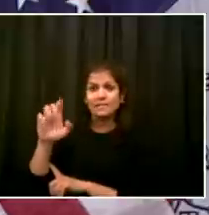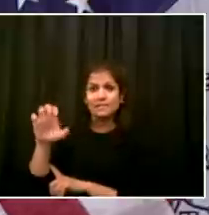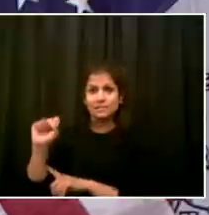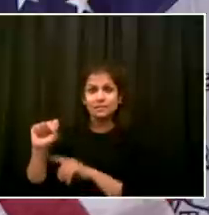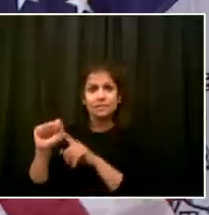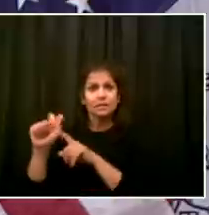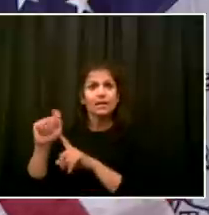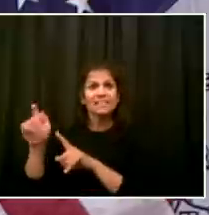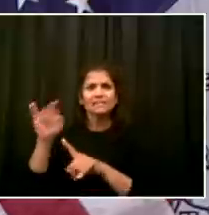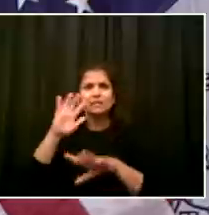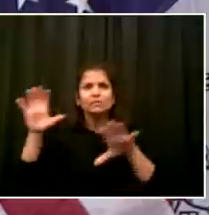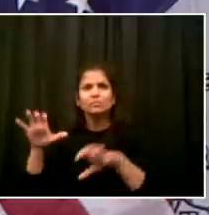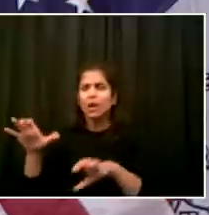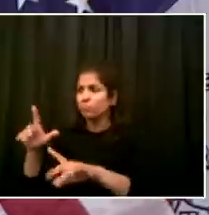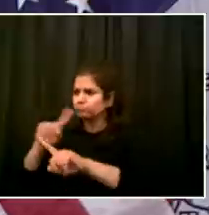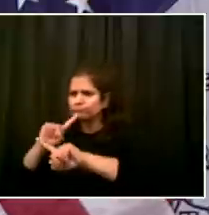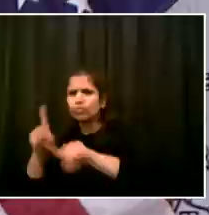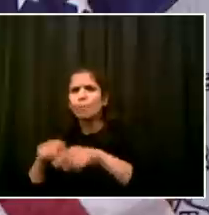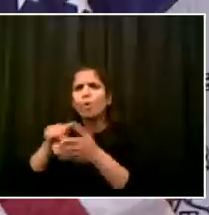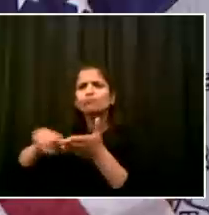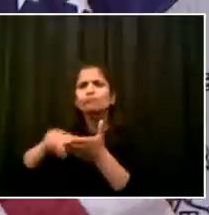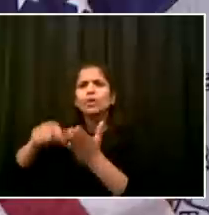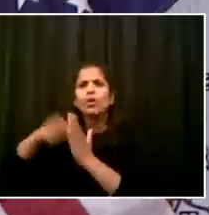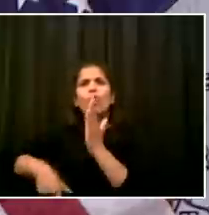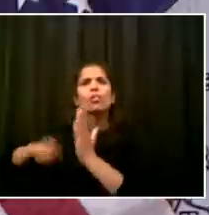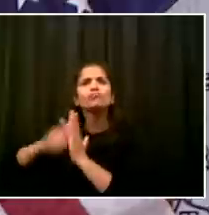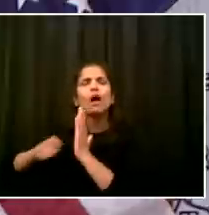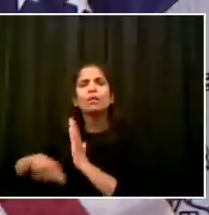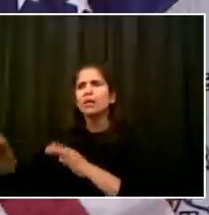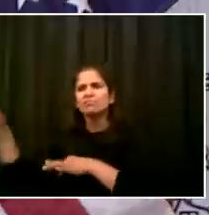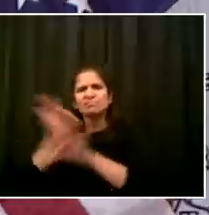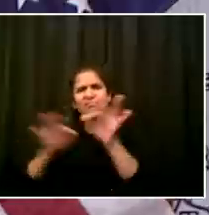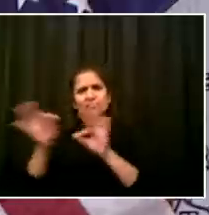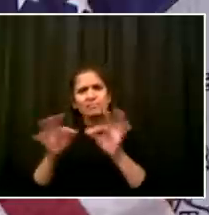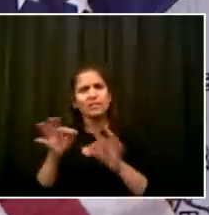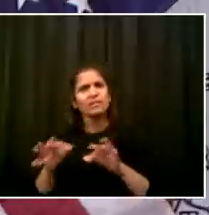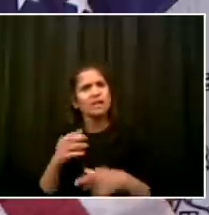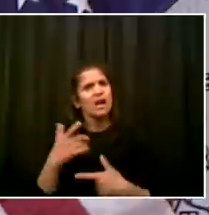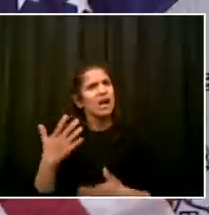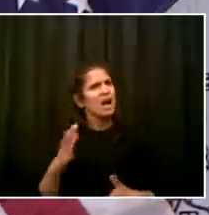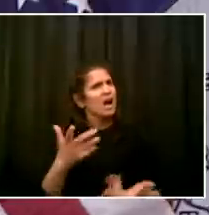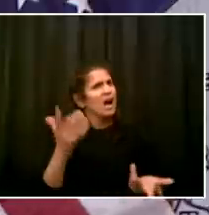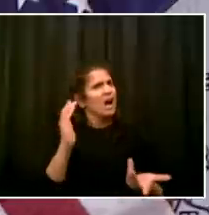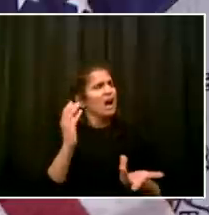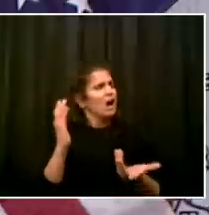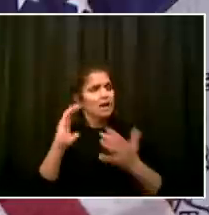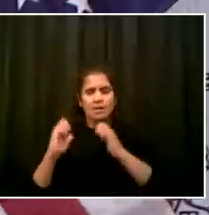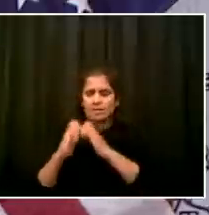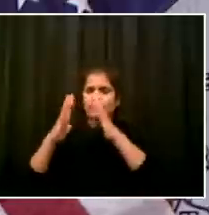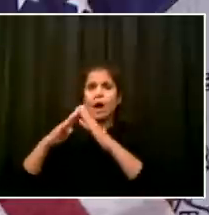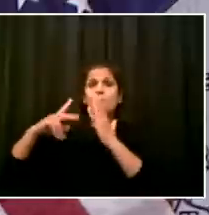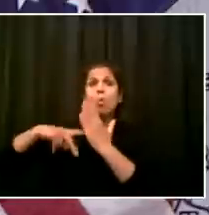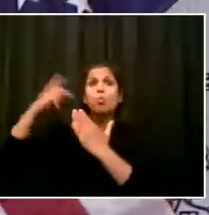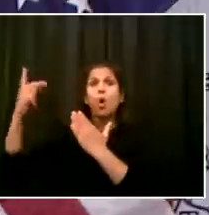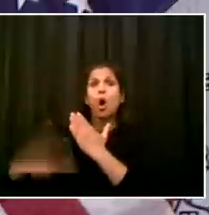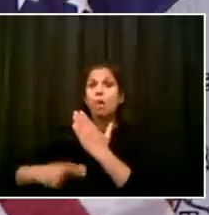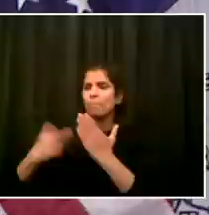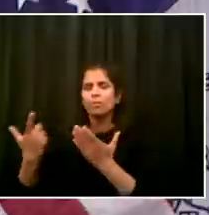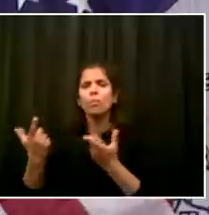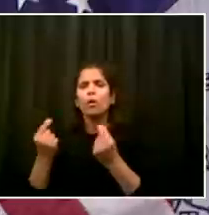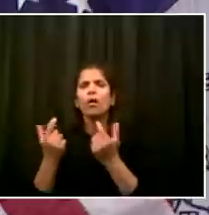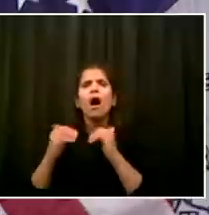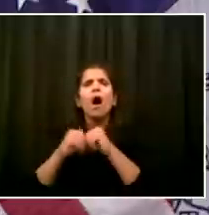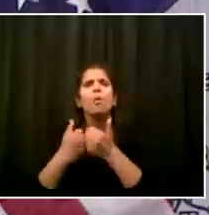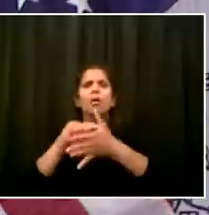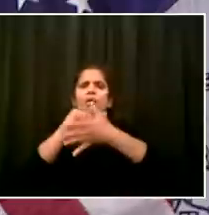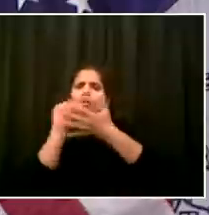have been achieved through initiatives like pre-K and the affordable housing efforts and paid sick leave and so many other things this administration has